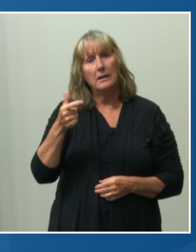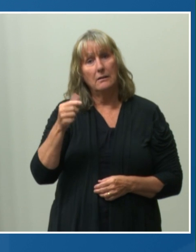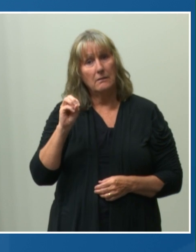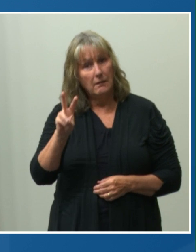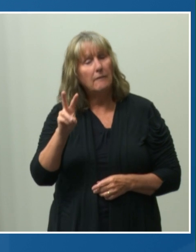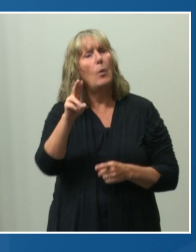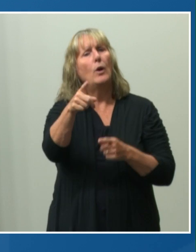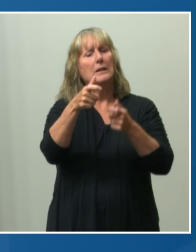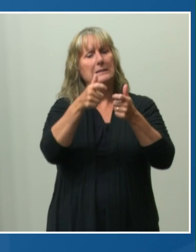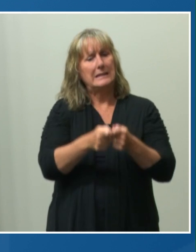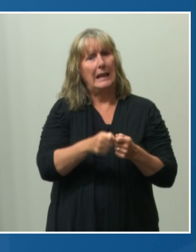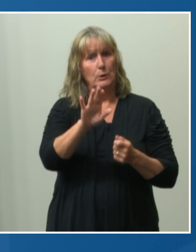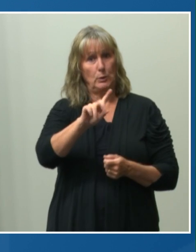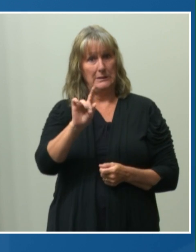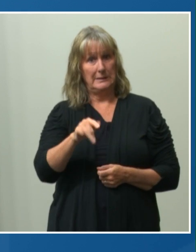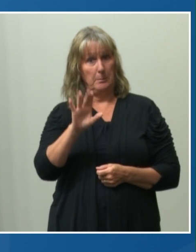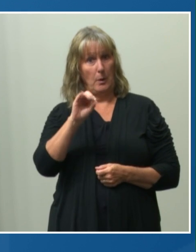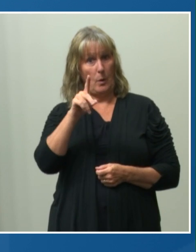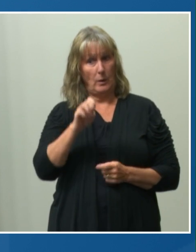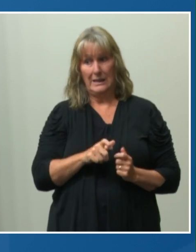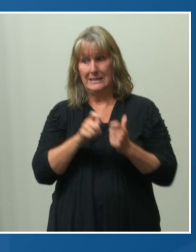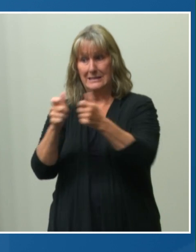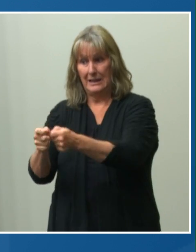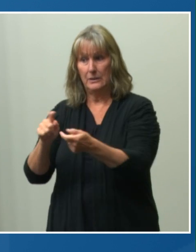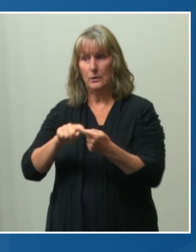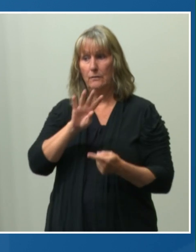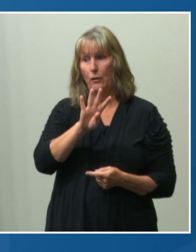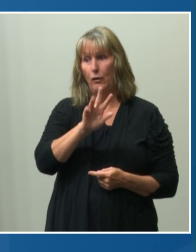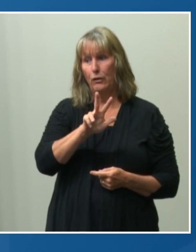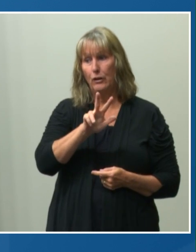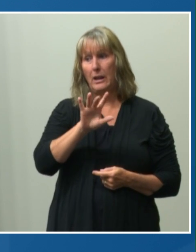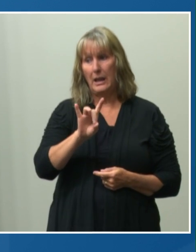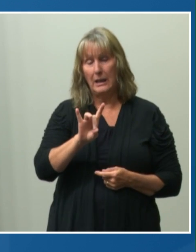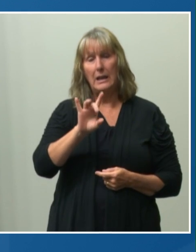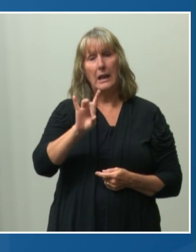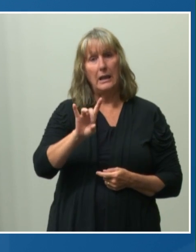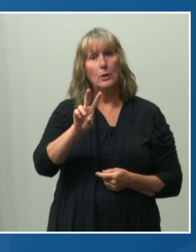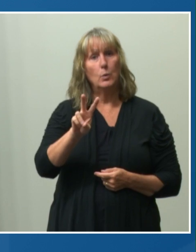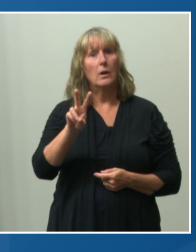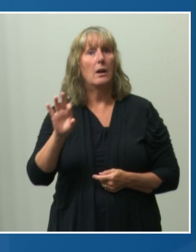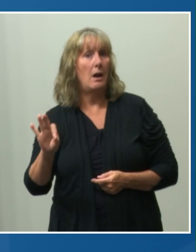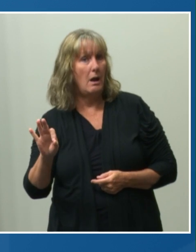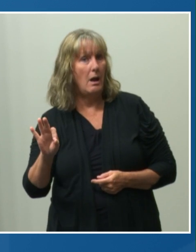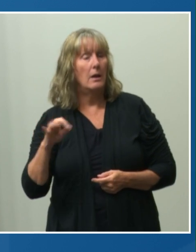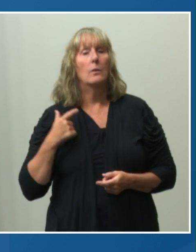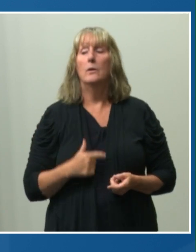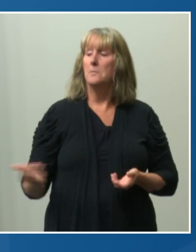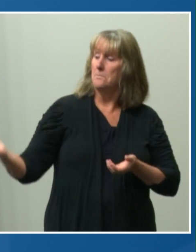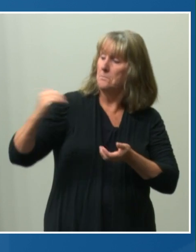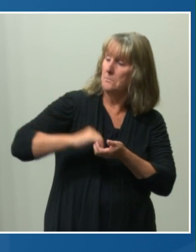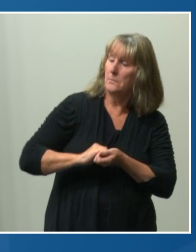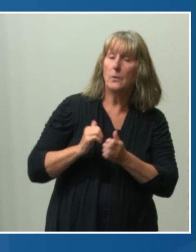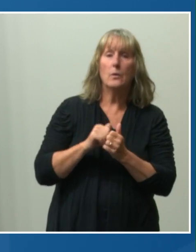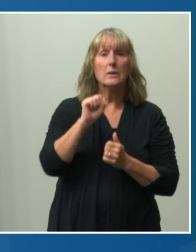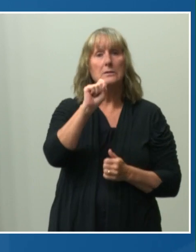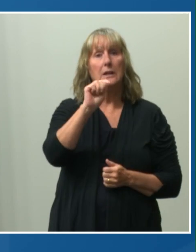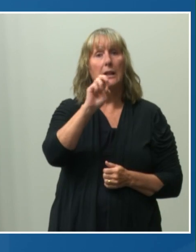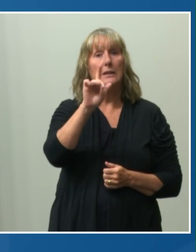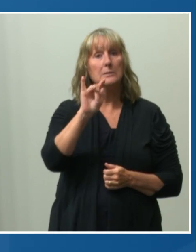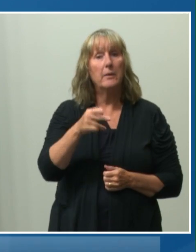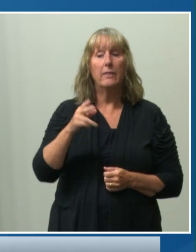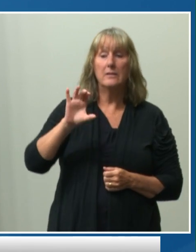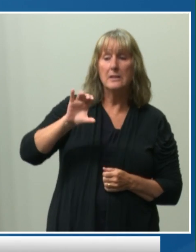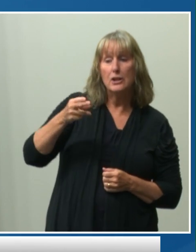your zip code to 438-829. We are partnering with CHI St. Elizabeth's and Bryan Health